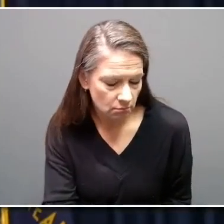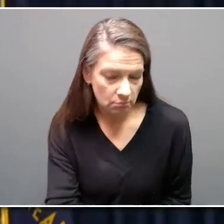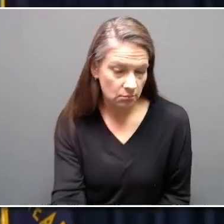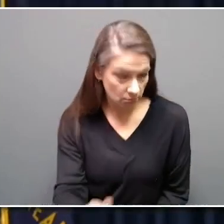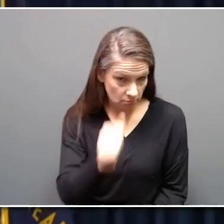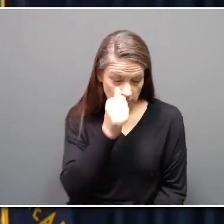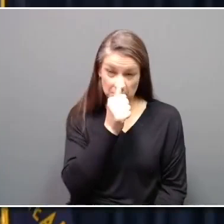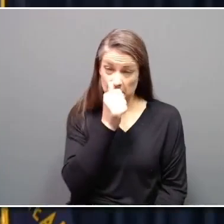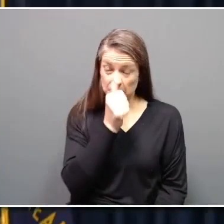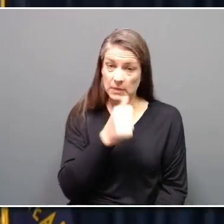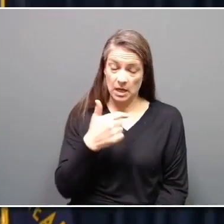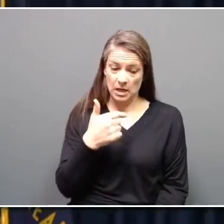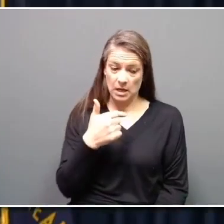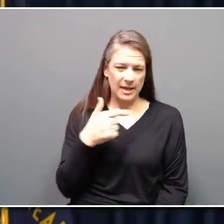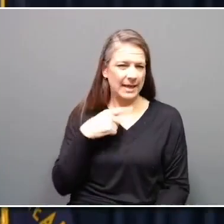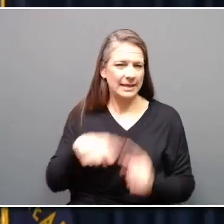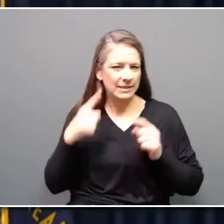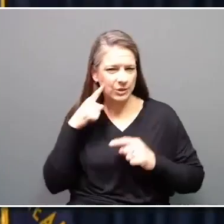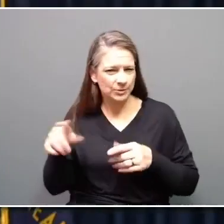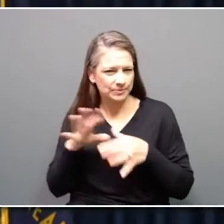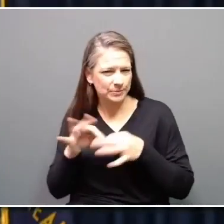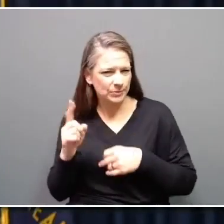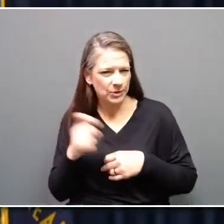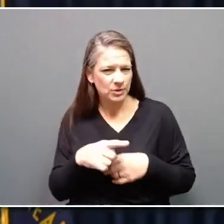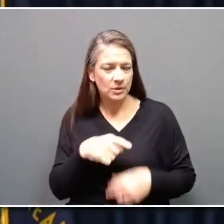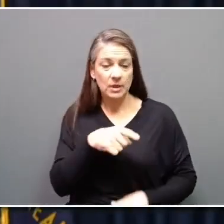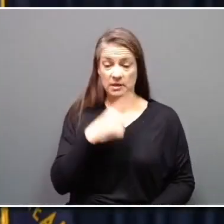I would say that the message in this budget